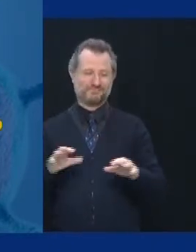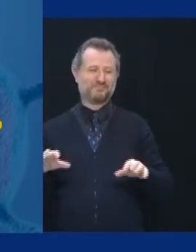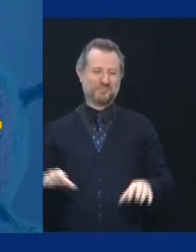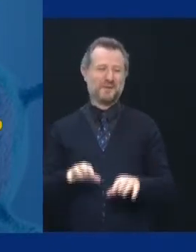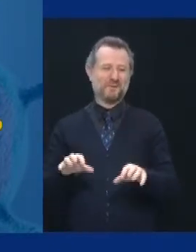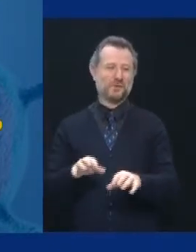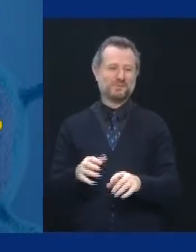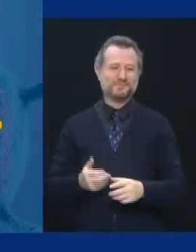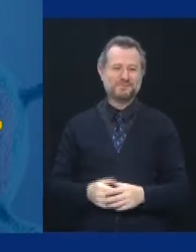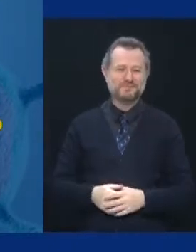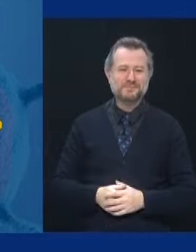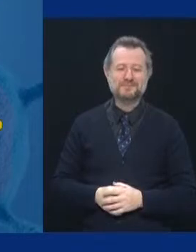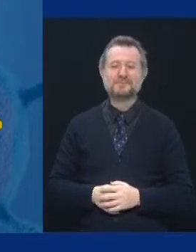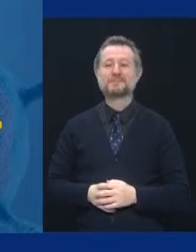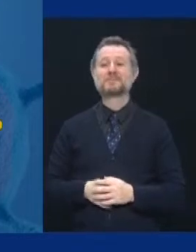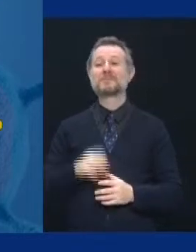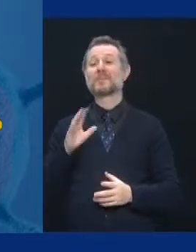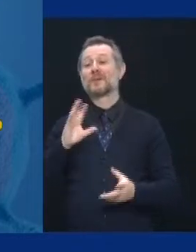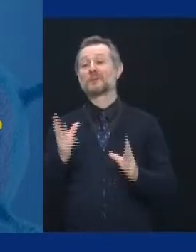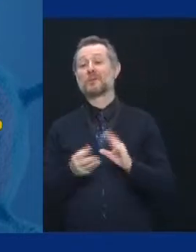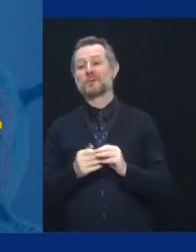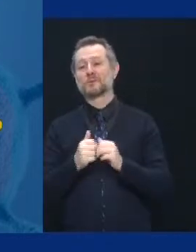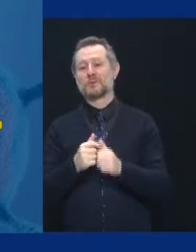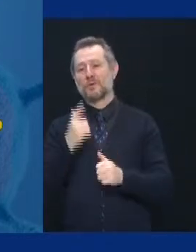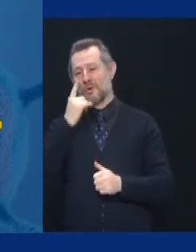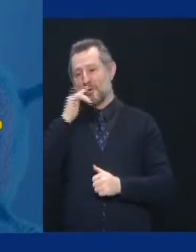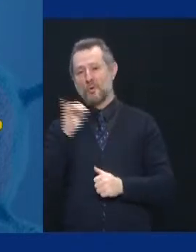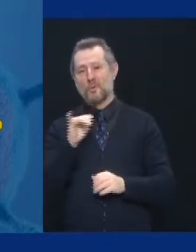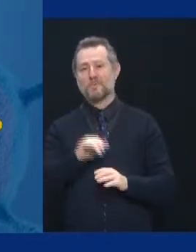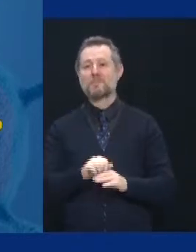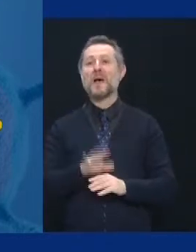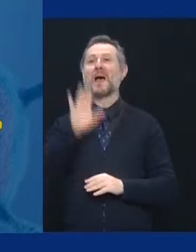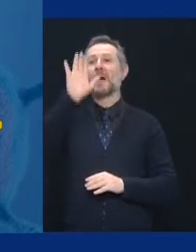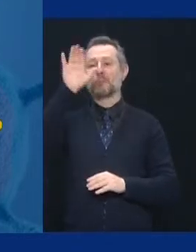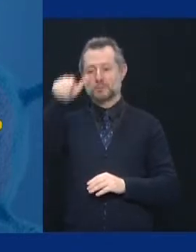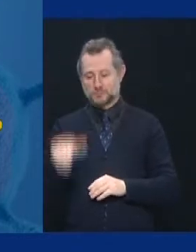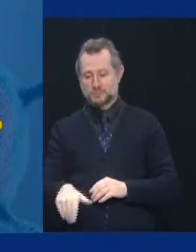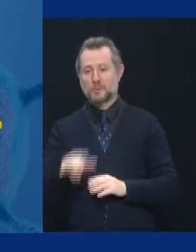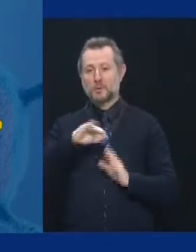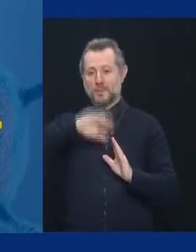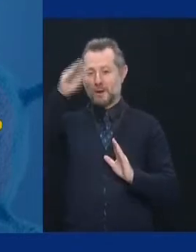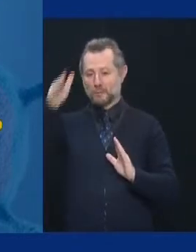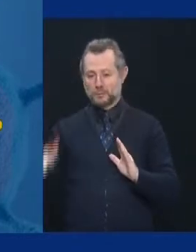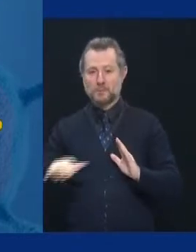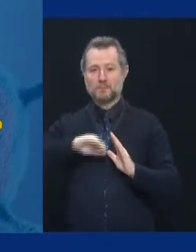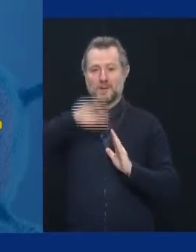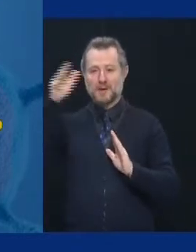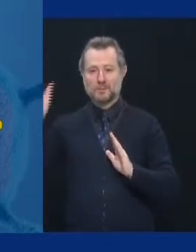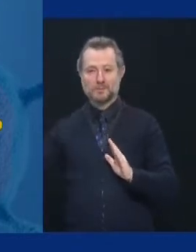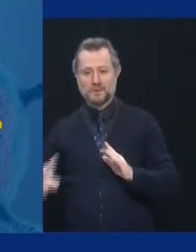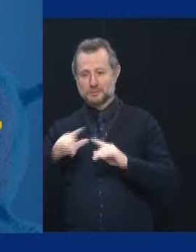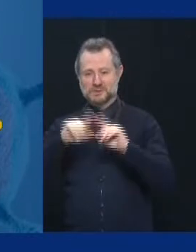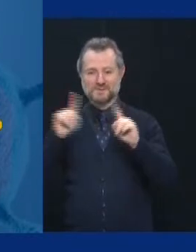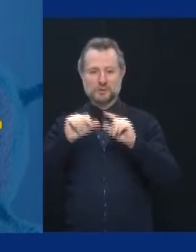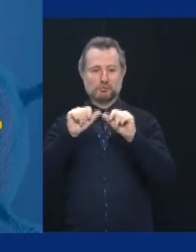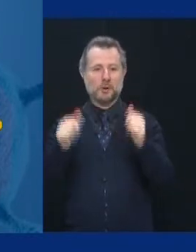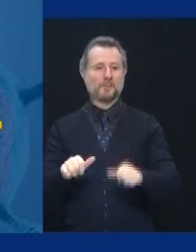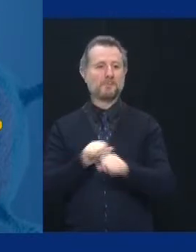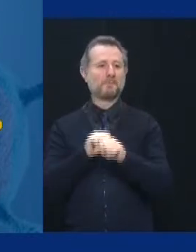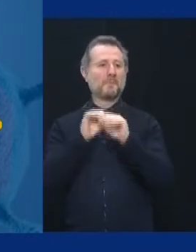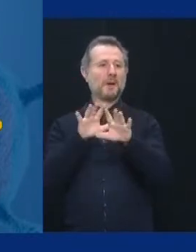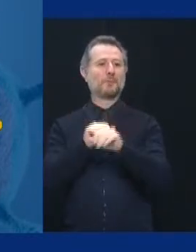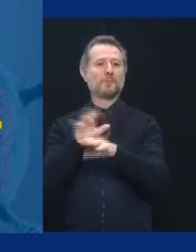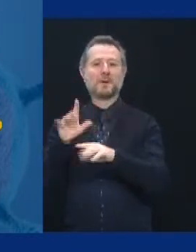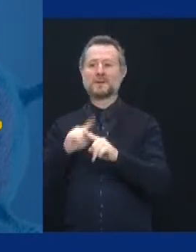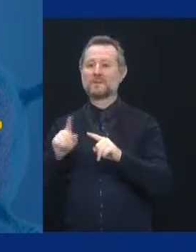you put them all together, you have a mountain range. I still see mountains, different shapes. But they all went